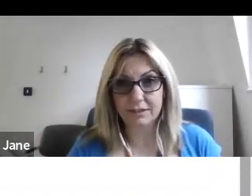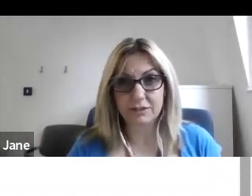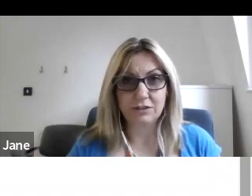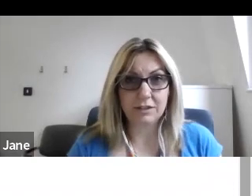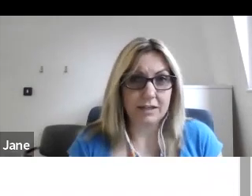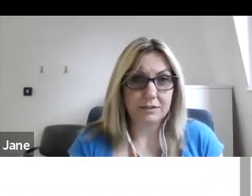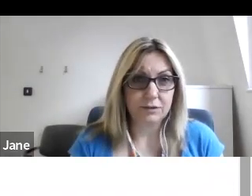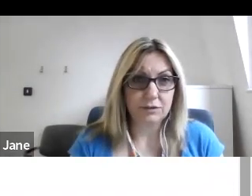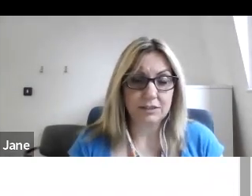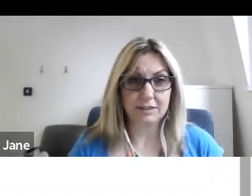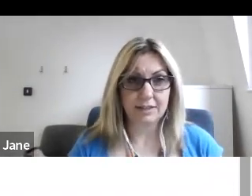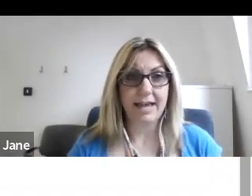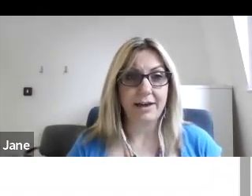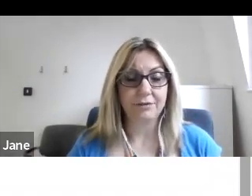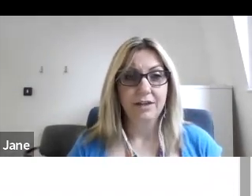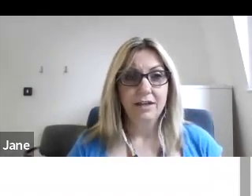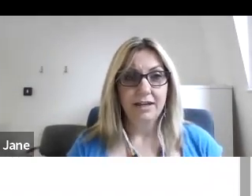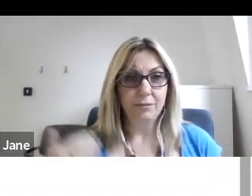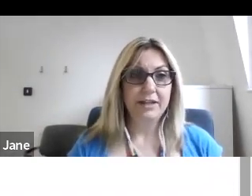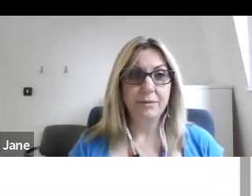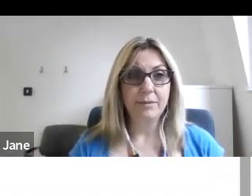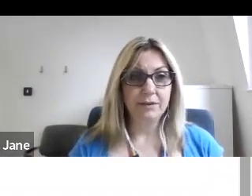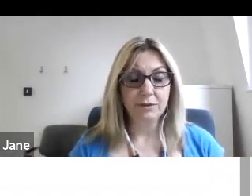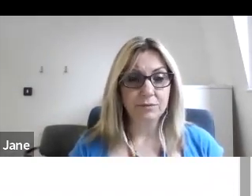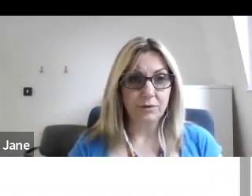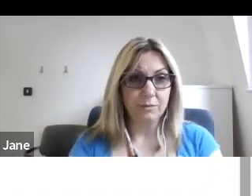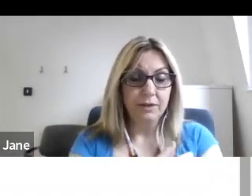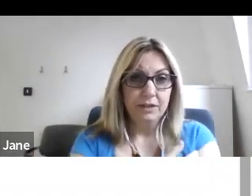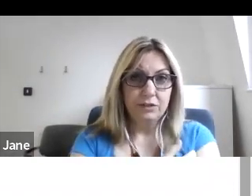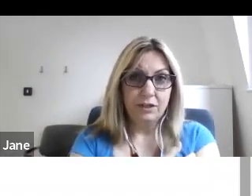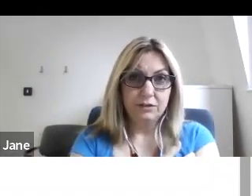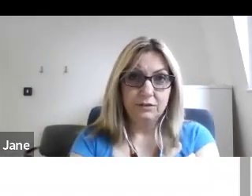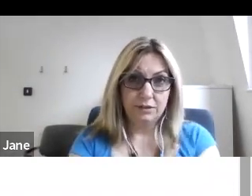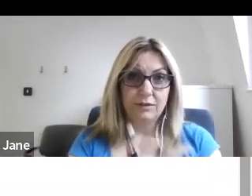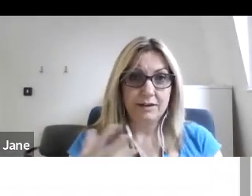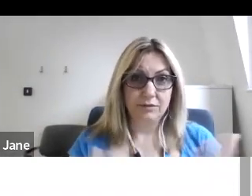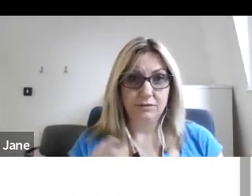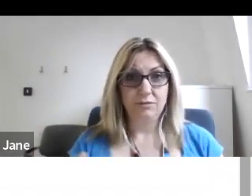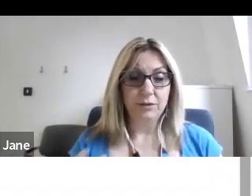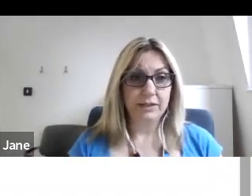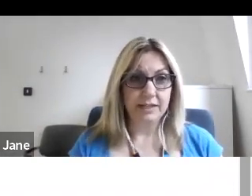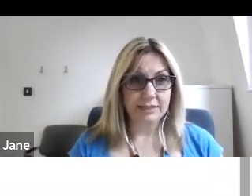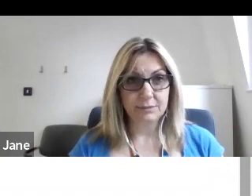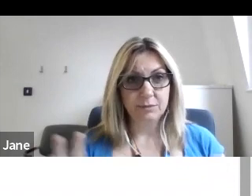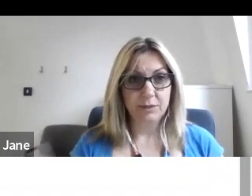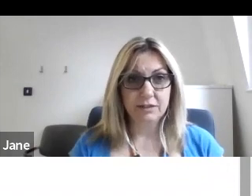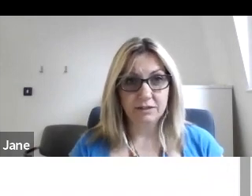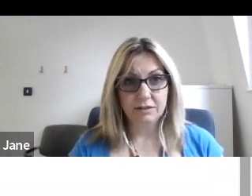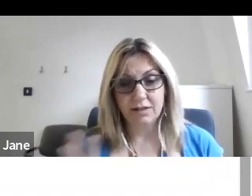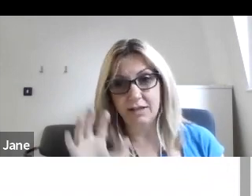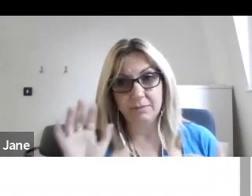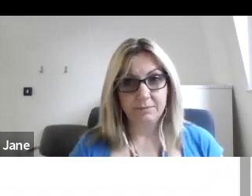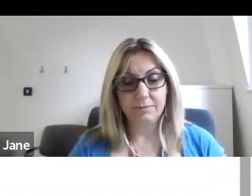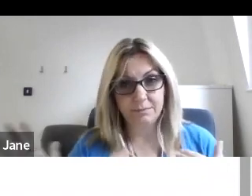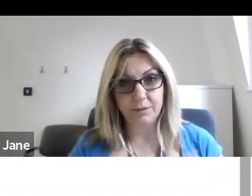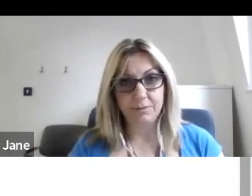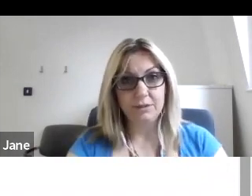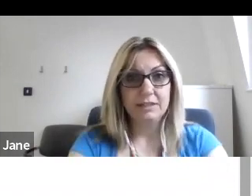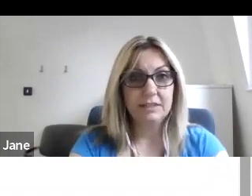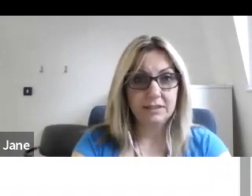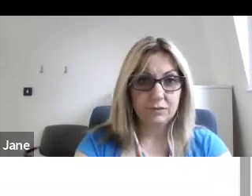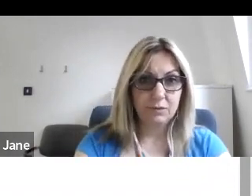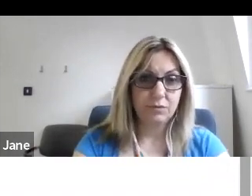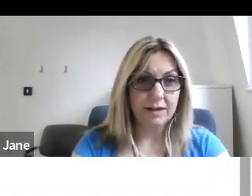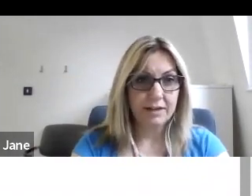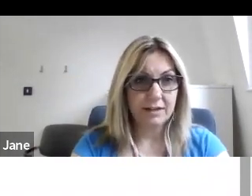health difficulties that they have and where that might have come from. So then following that assessment, we can put the